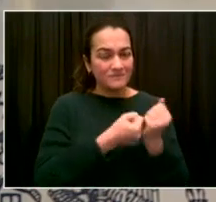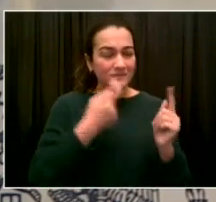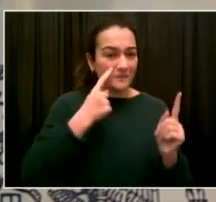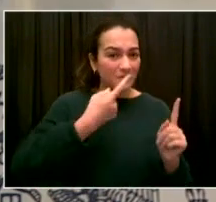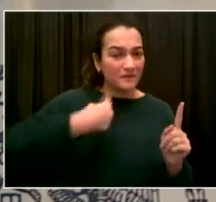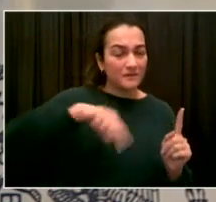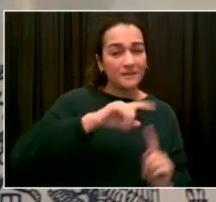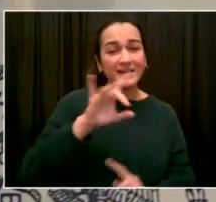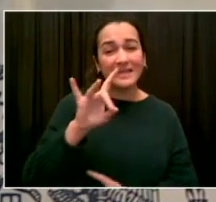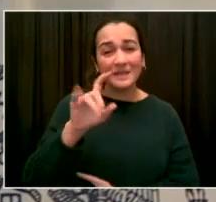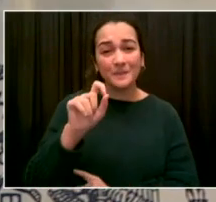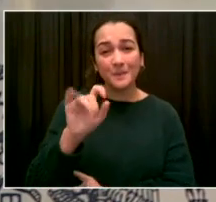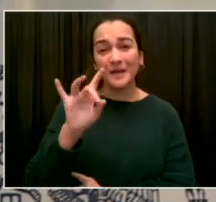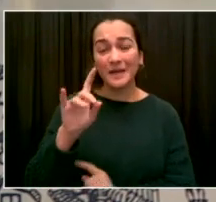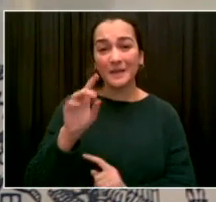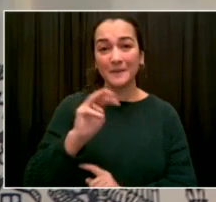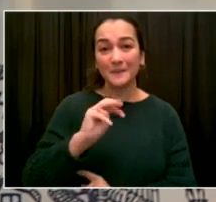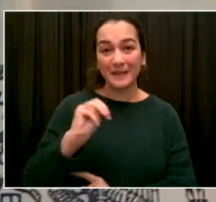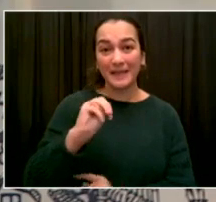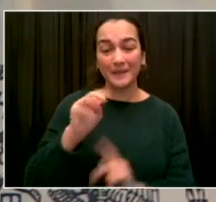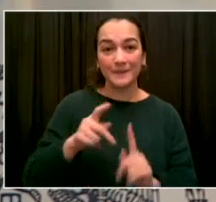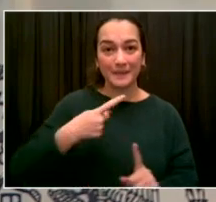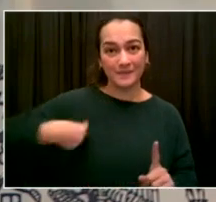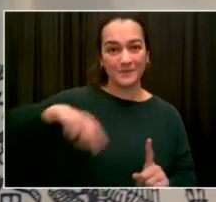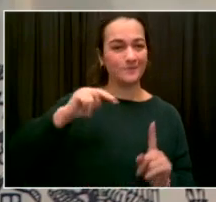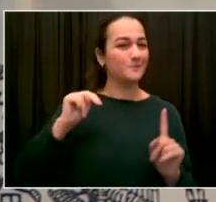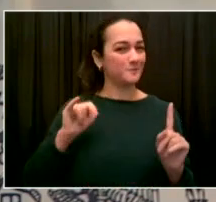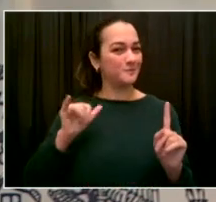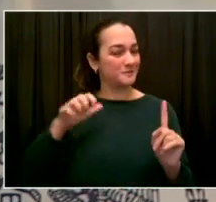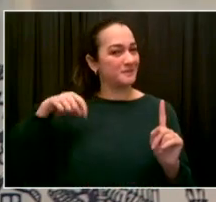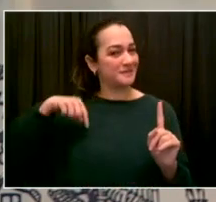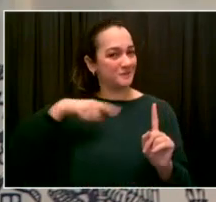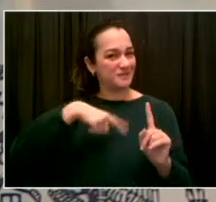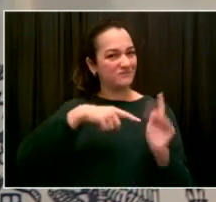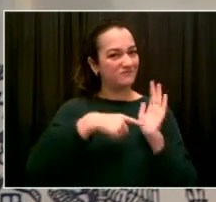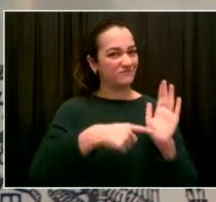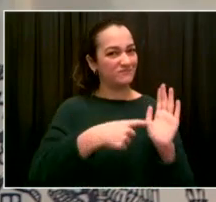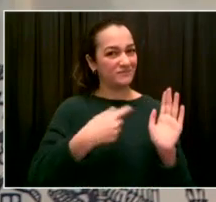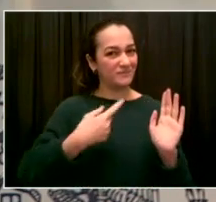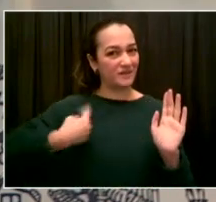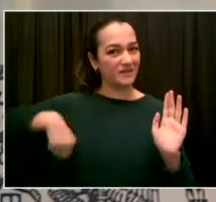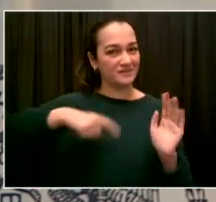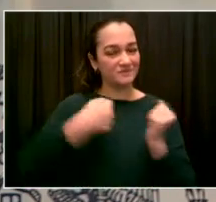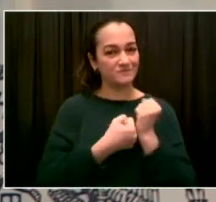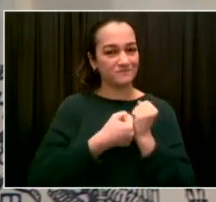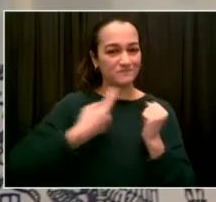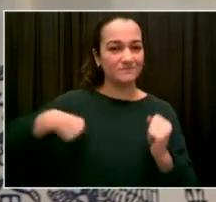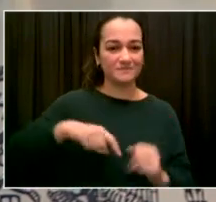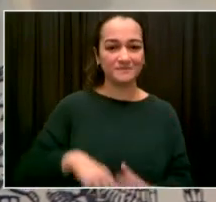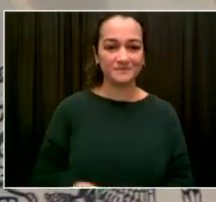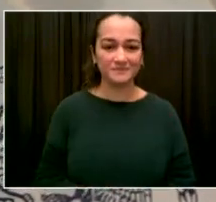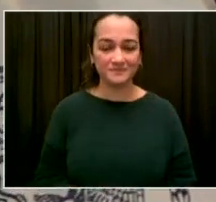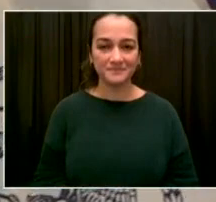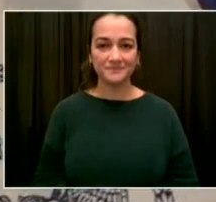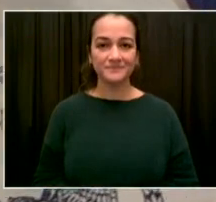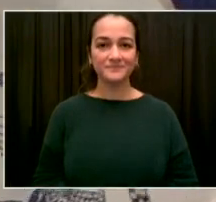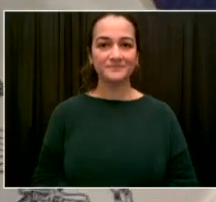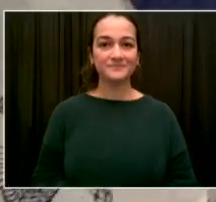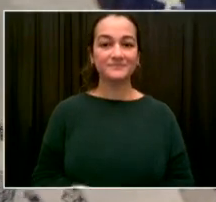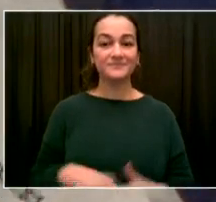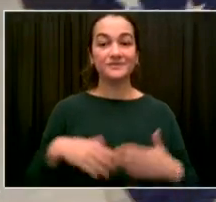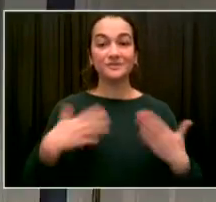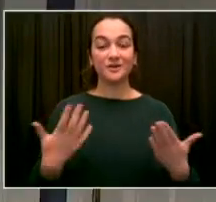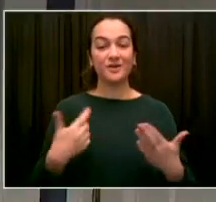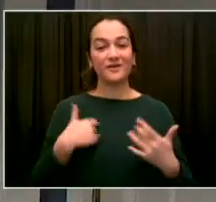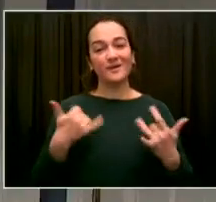City, he's sitting right next to me now, and it's my pleasure to present this honor to Senator and Majority Leader Chuck